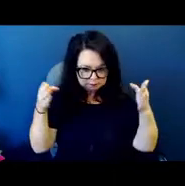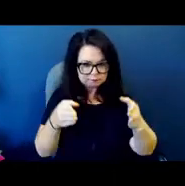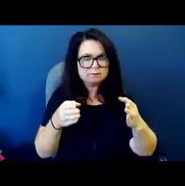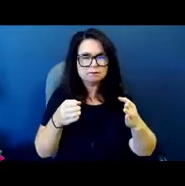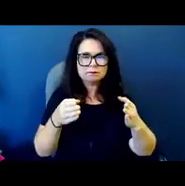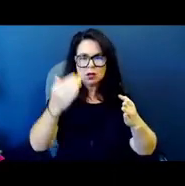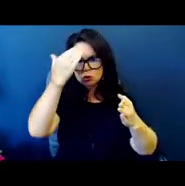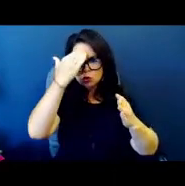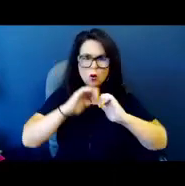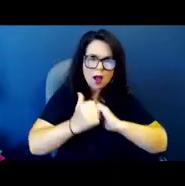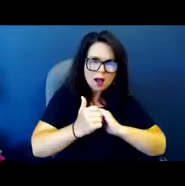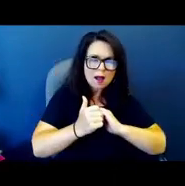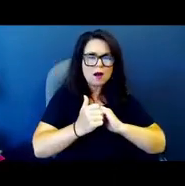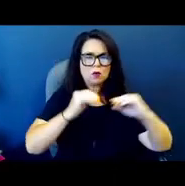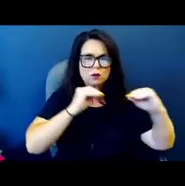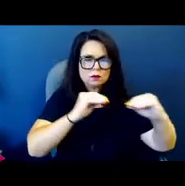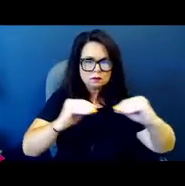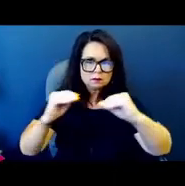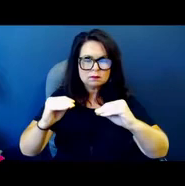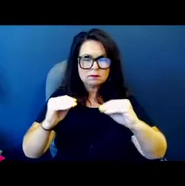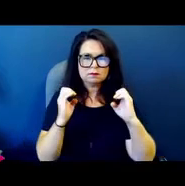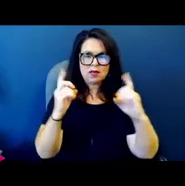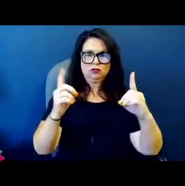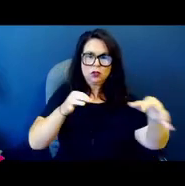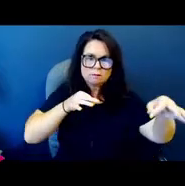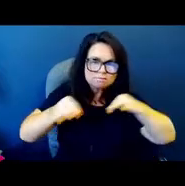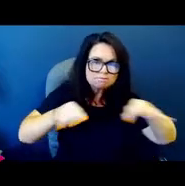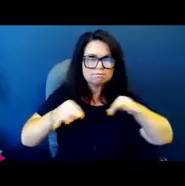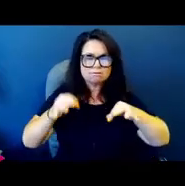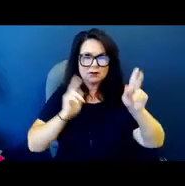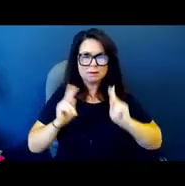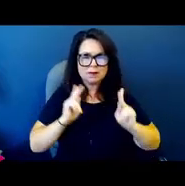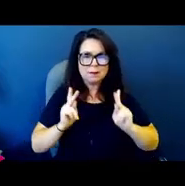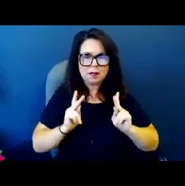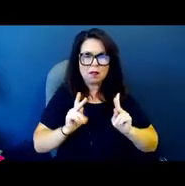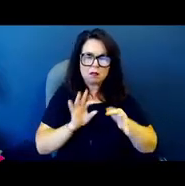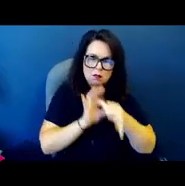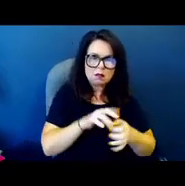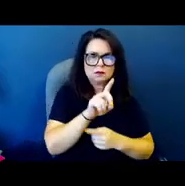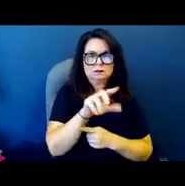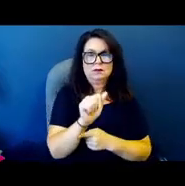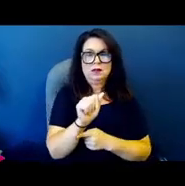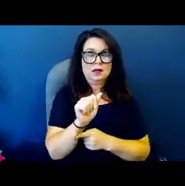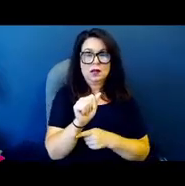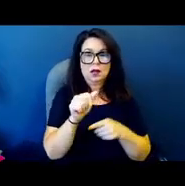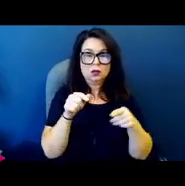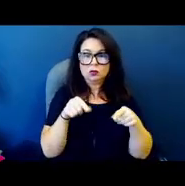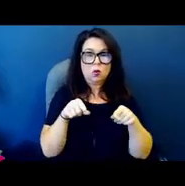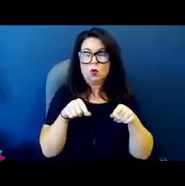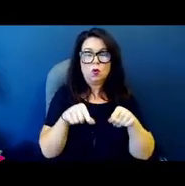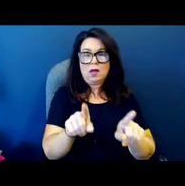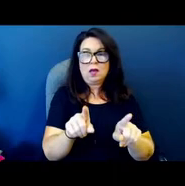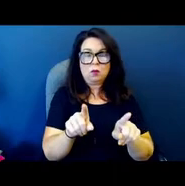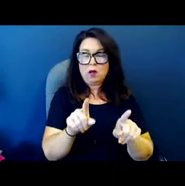about their rights, so that when they're not being met, we